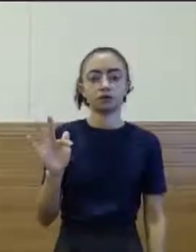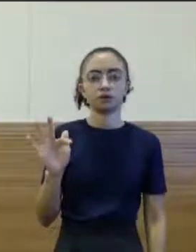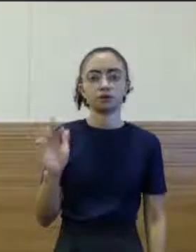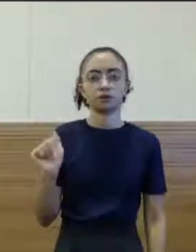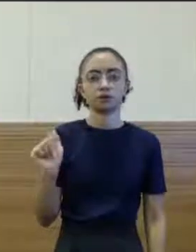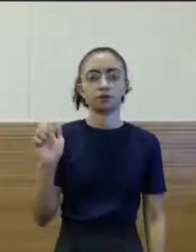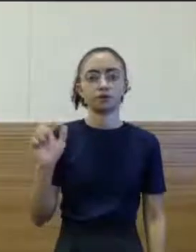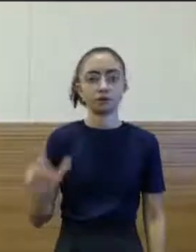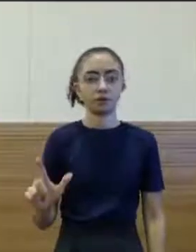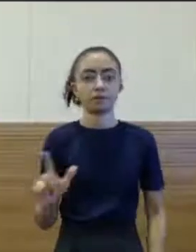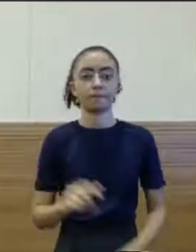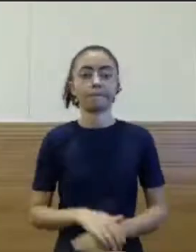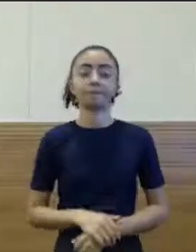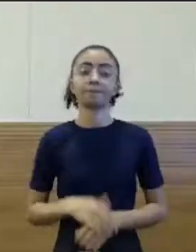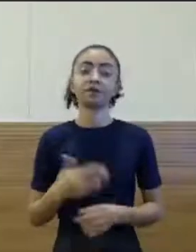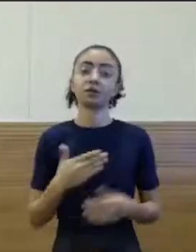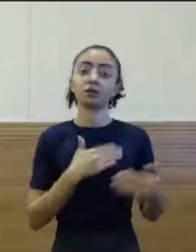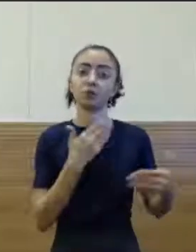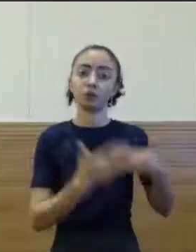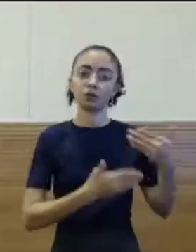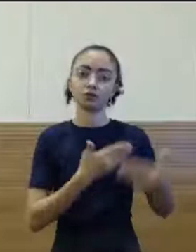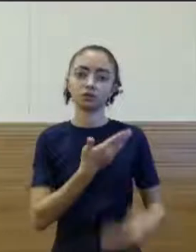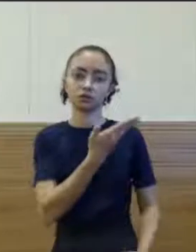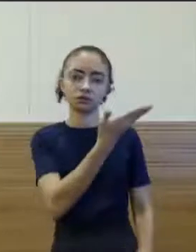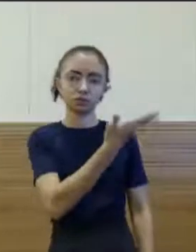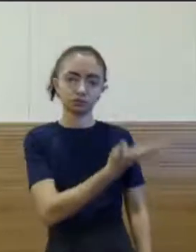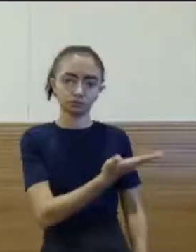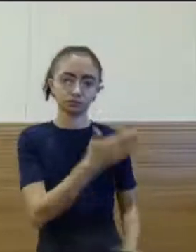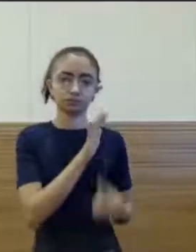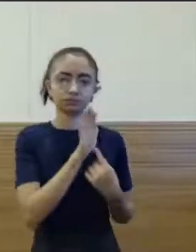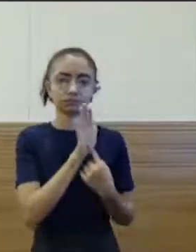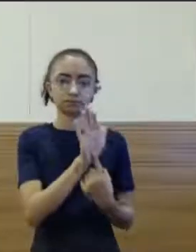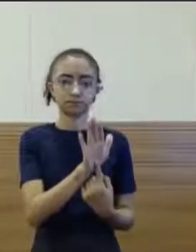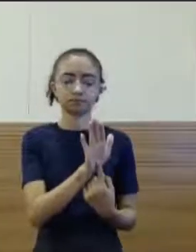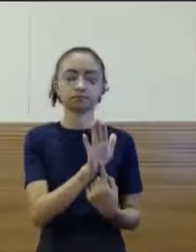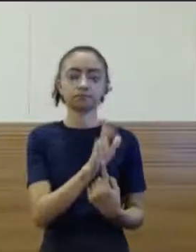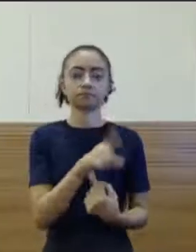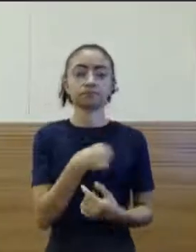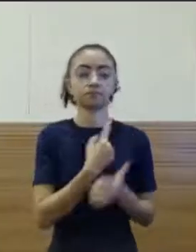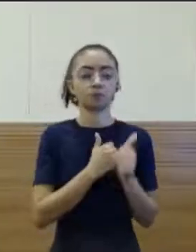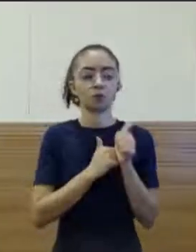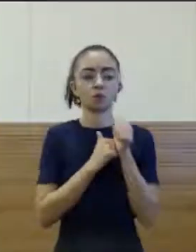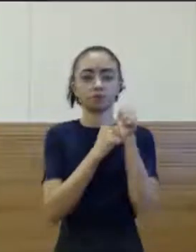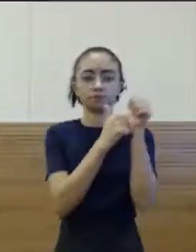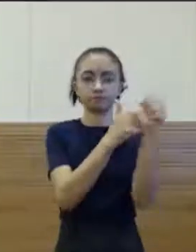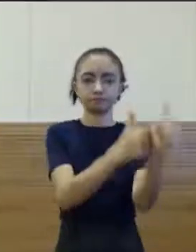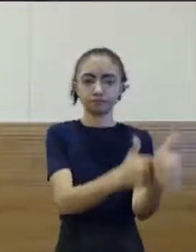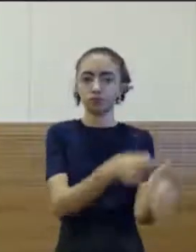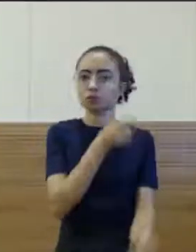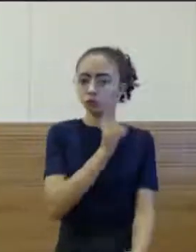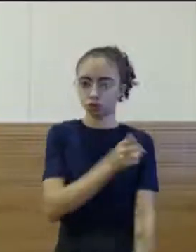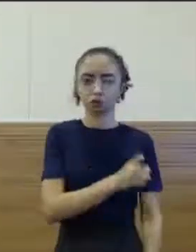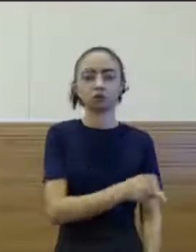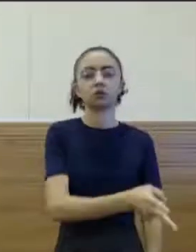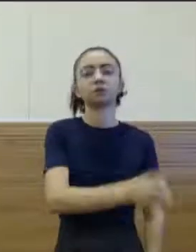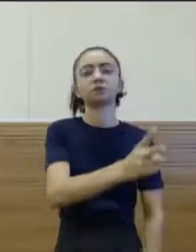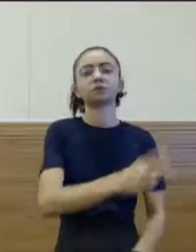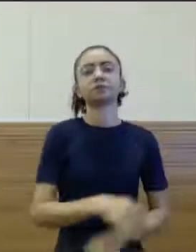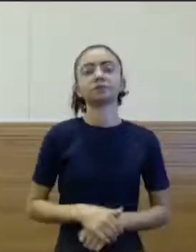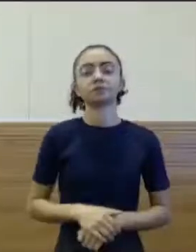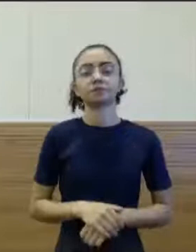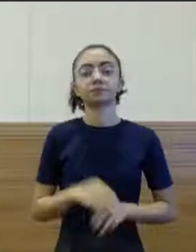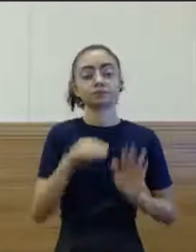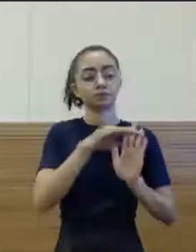FAO. And the process that we are showing is that we continuing for the dietary guides that have